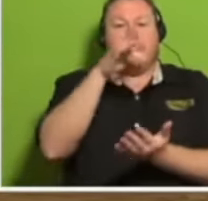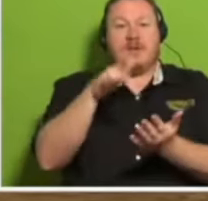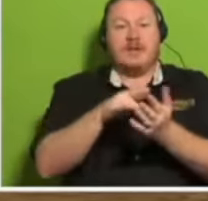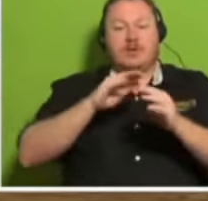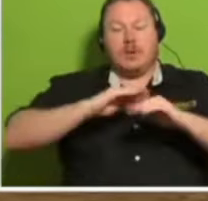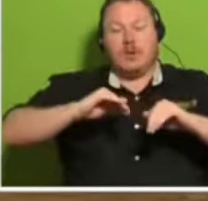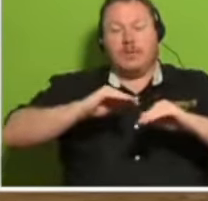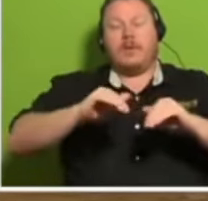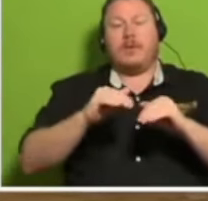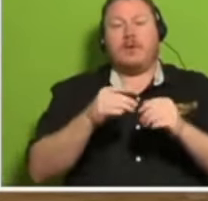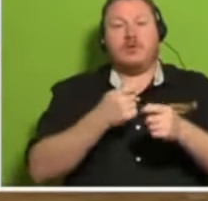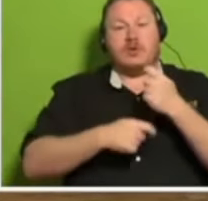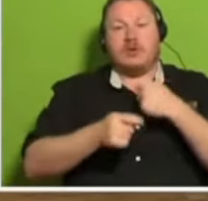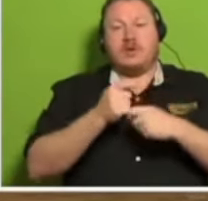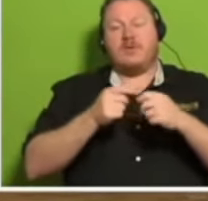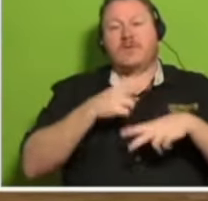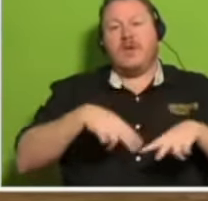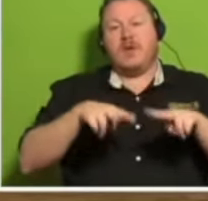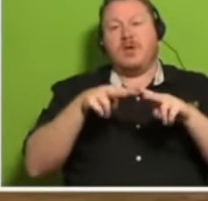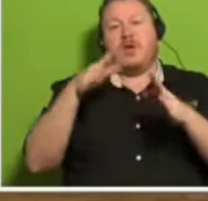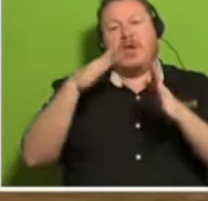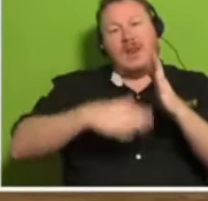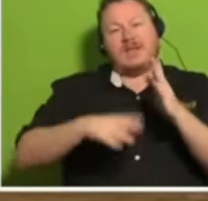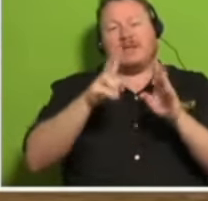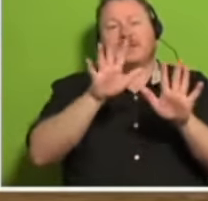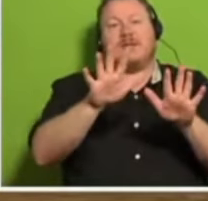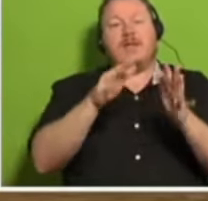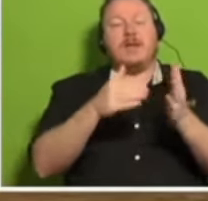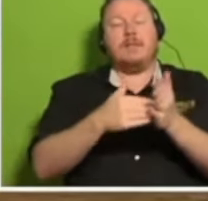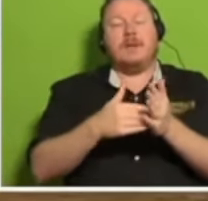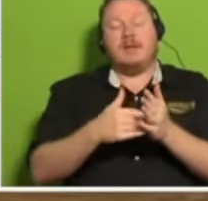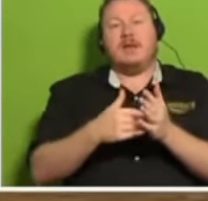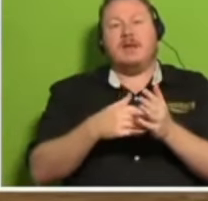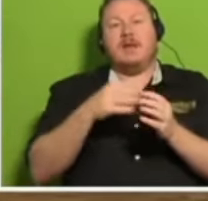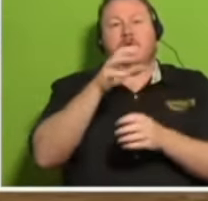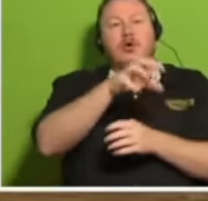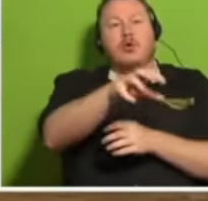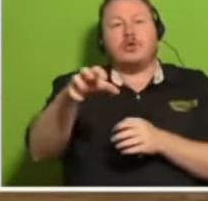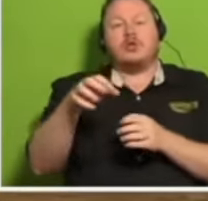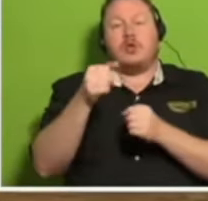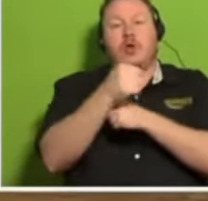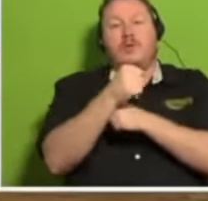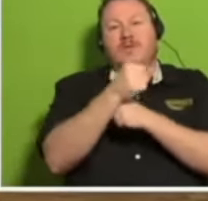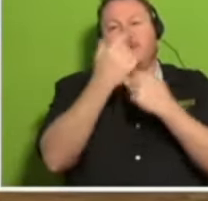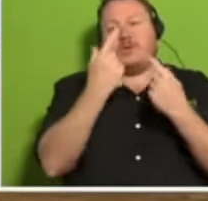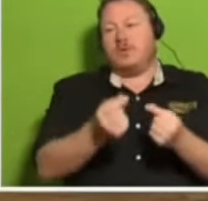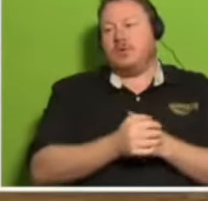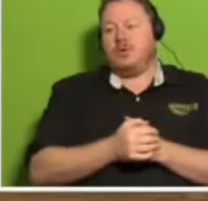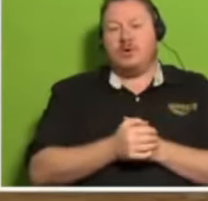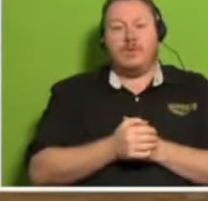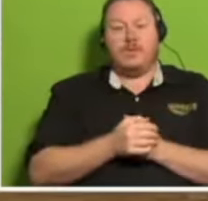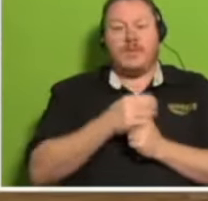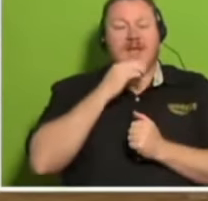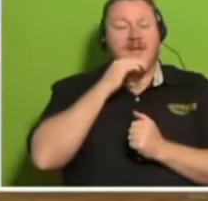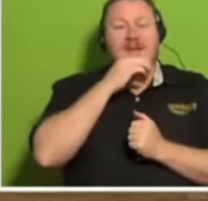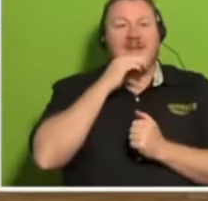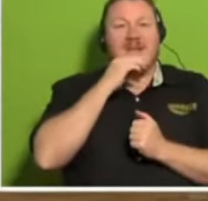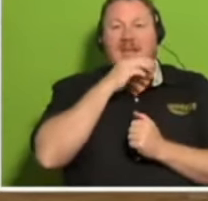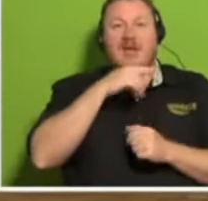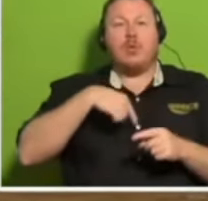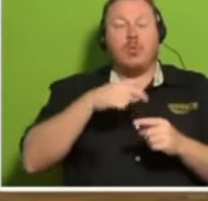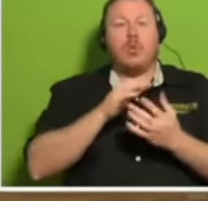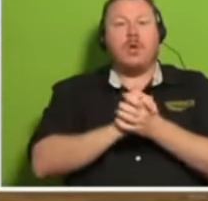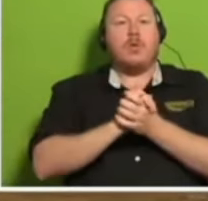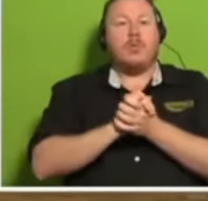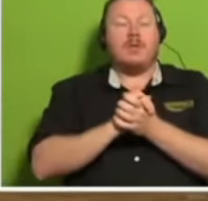of transactions valued at less than 10 million to regional offices. House Chairperson, we are committed to